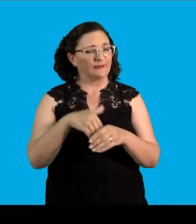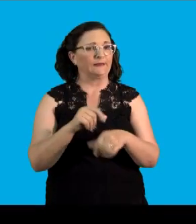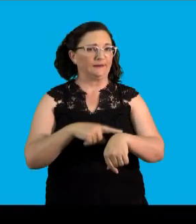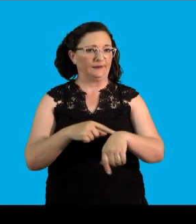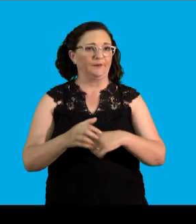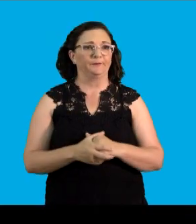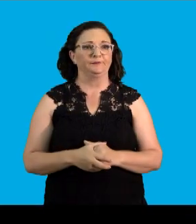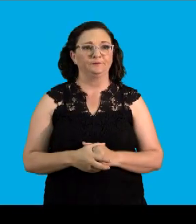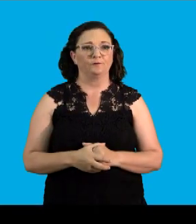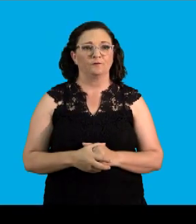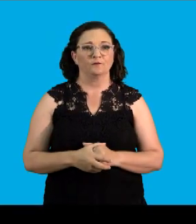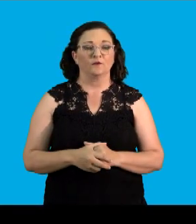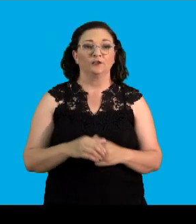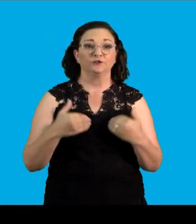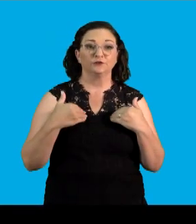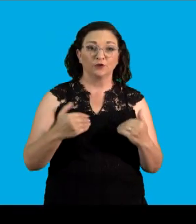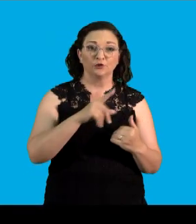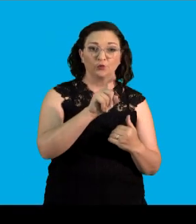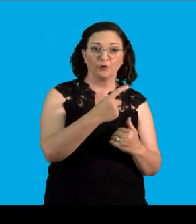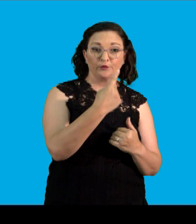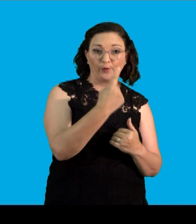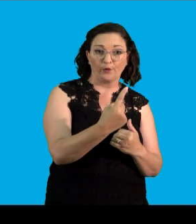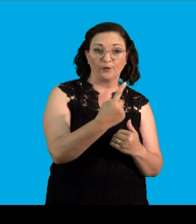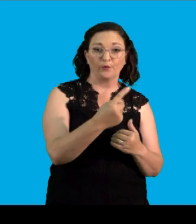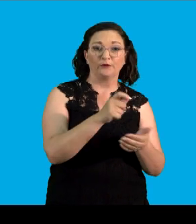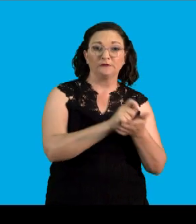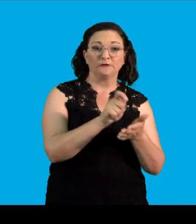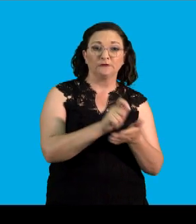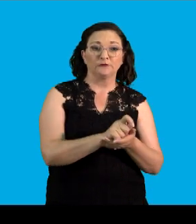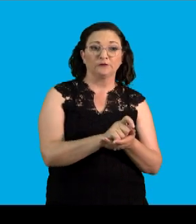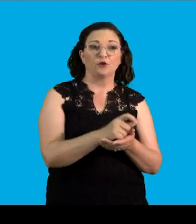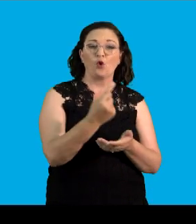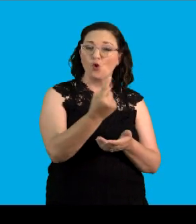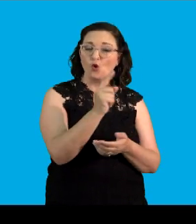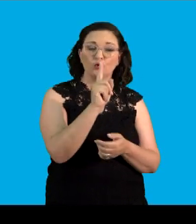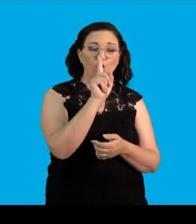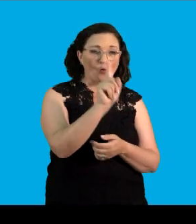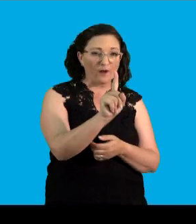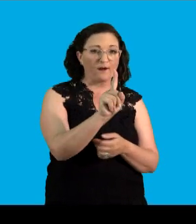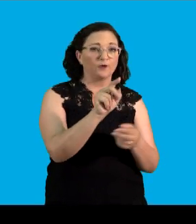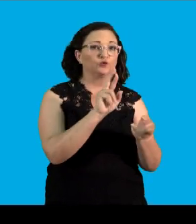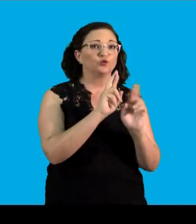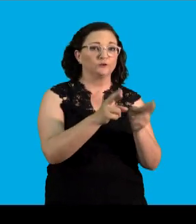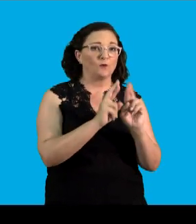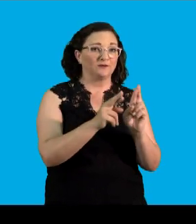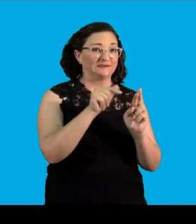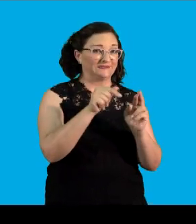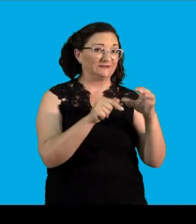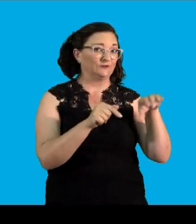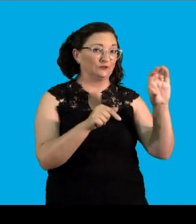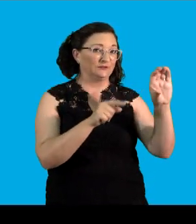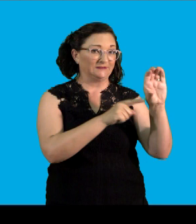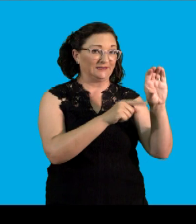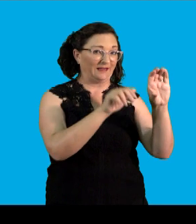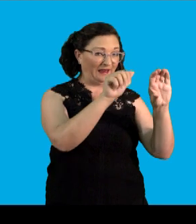Right, you need to start with question 1 and write only one response in this section. Remember,